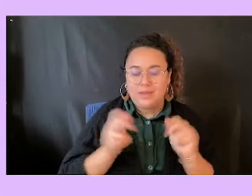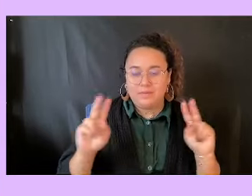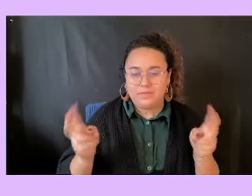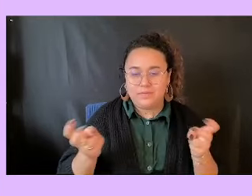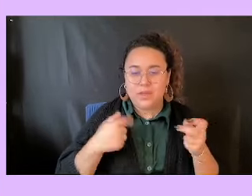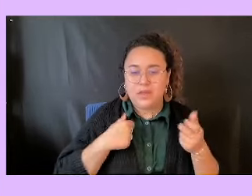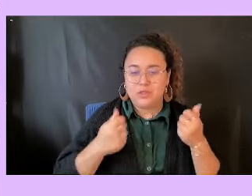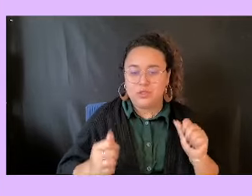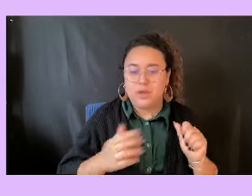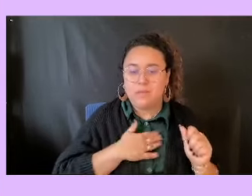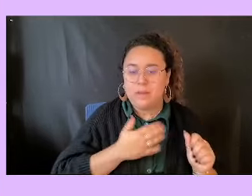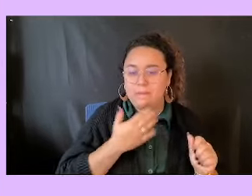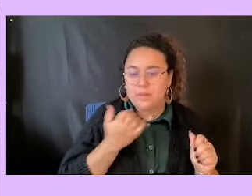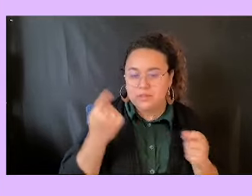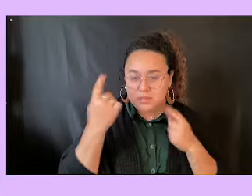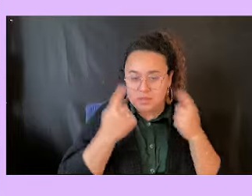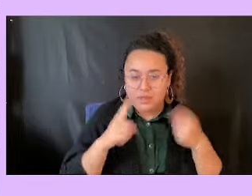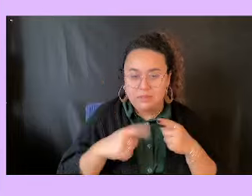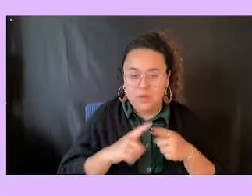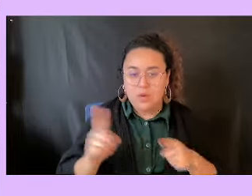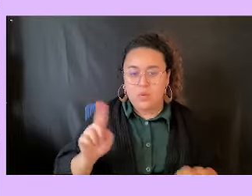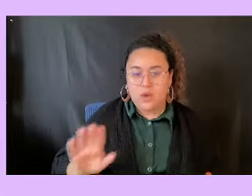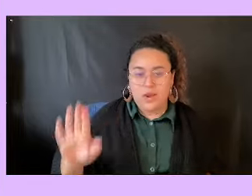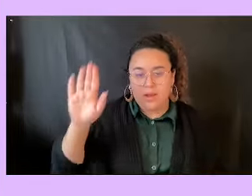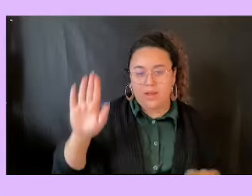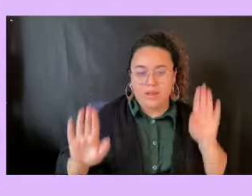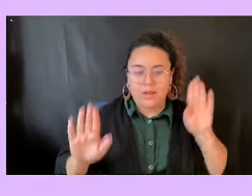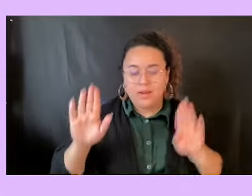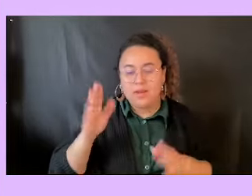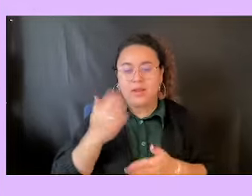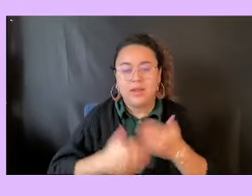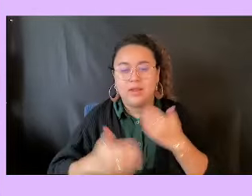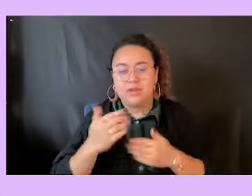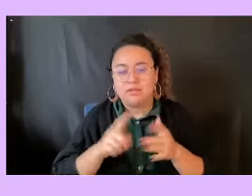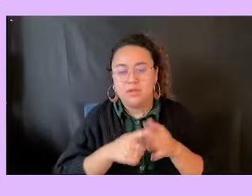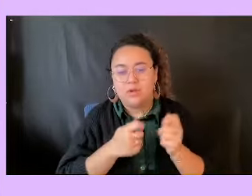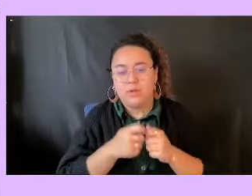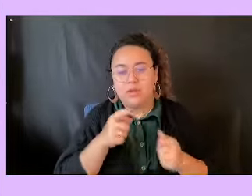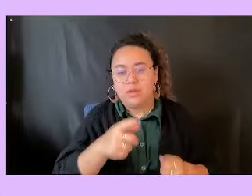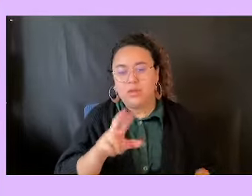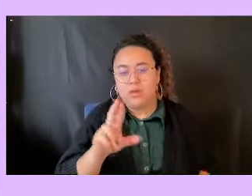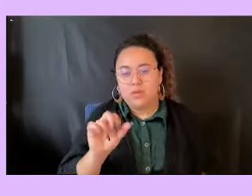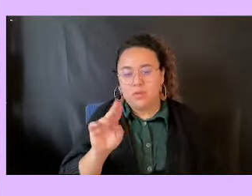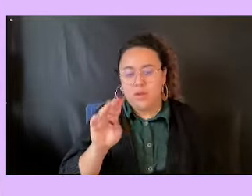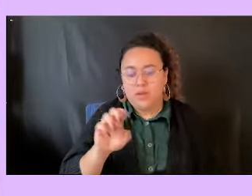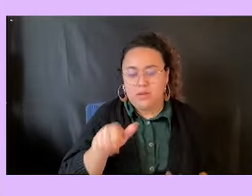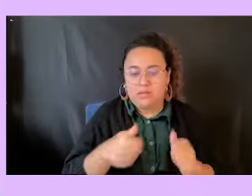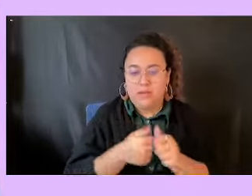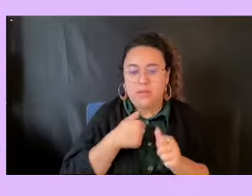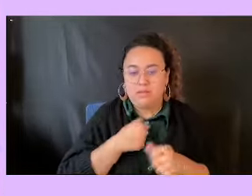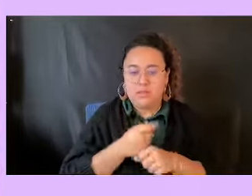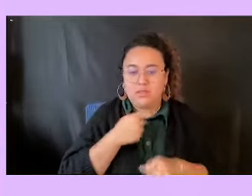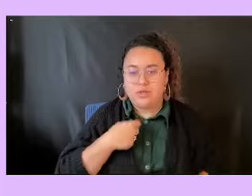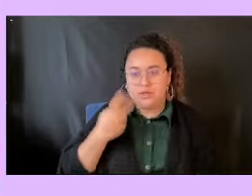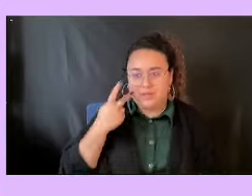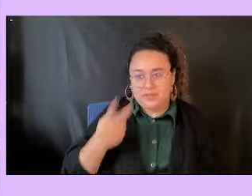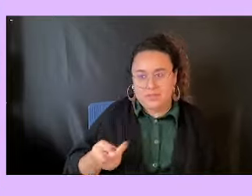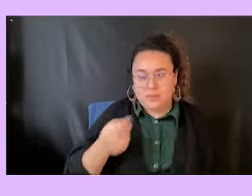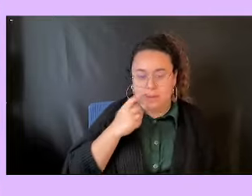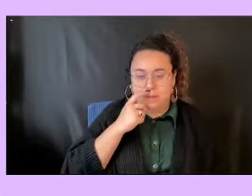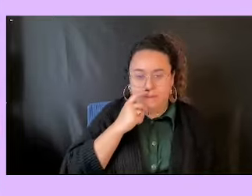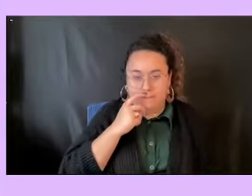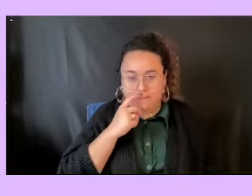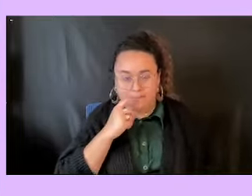be thoughtful about where the hands are. And I'm going to start with you, Ronnie, because you're behind me, and I want to make sure I see you. Thank you, and I'll be